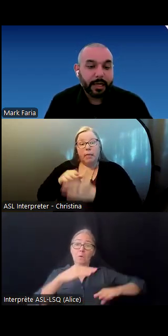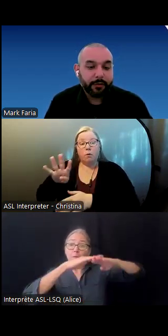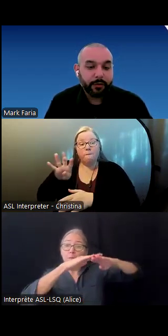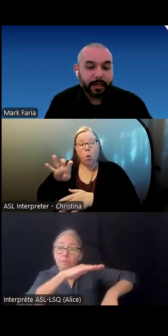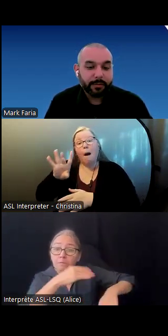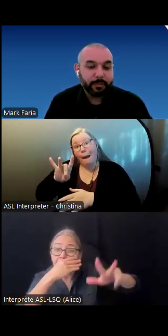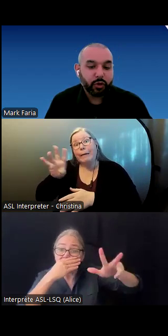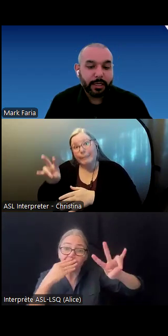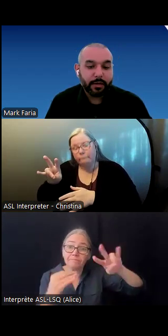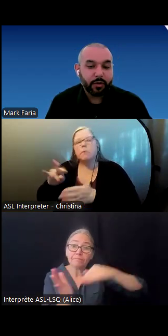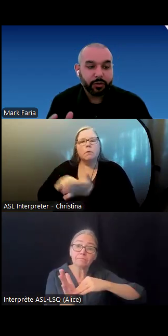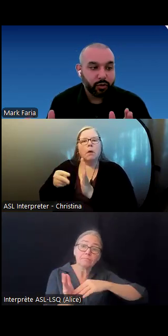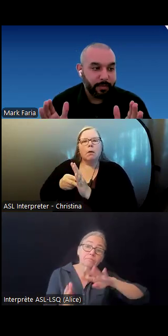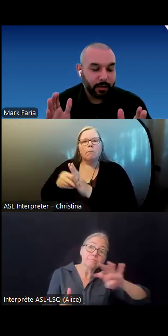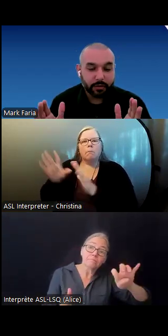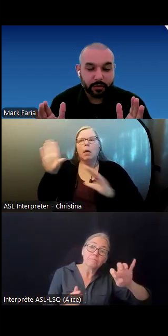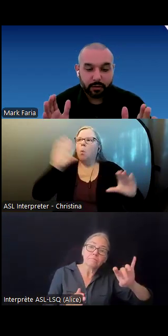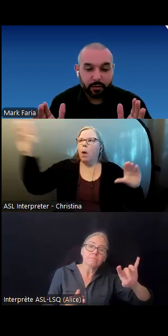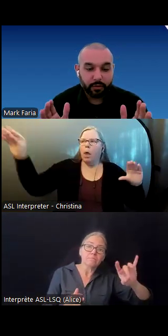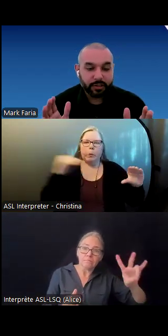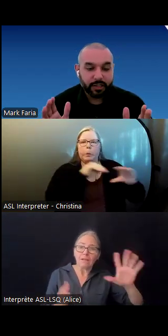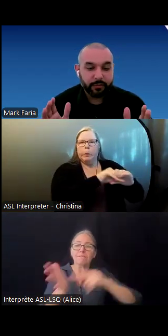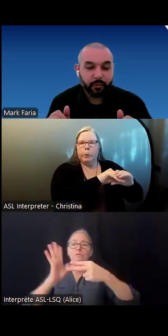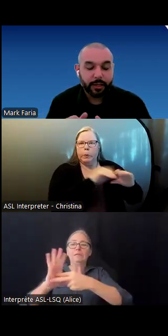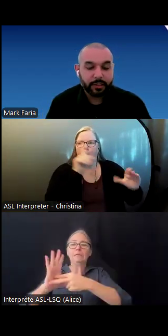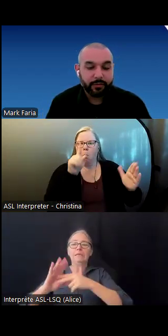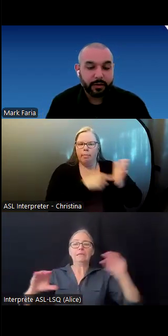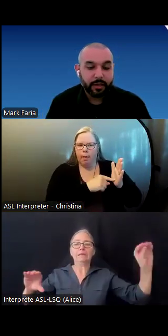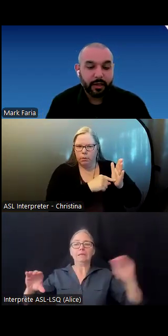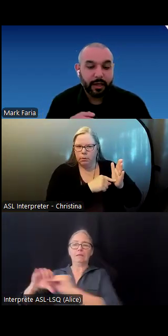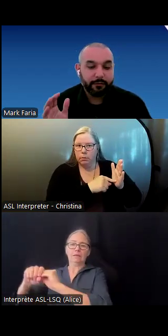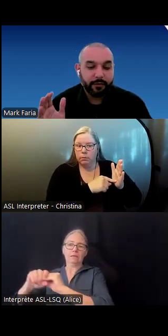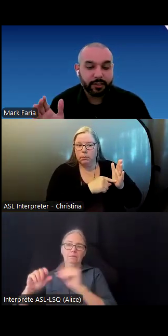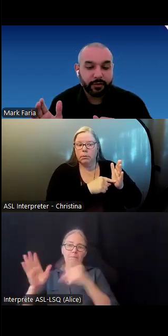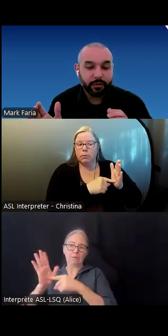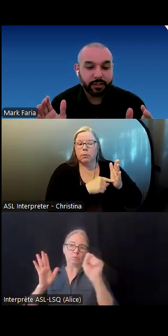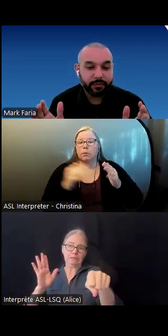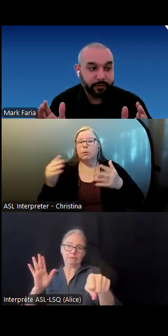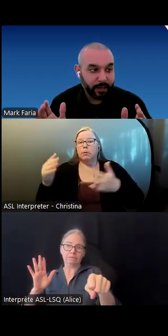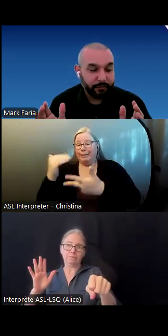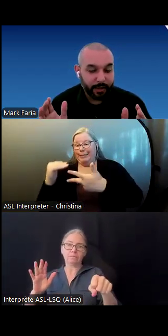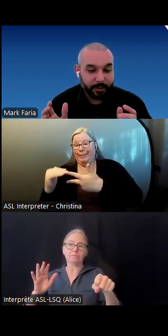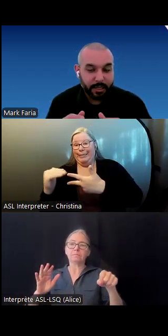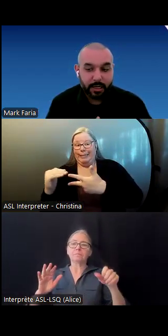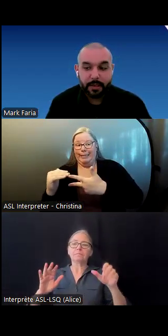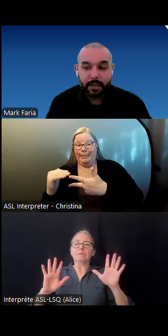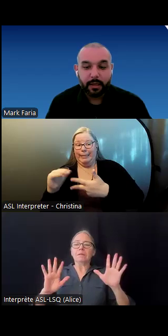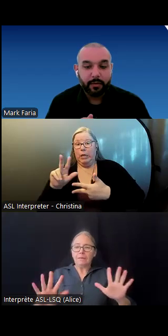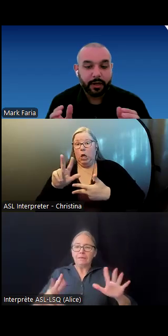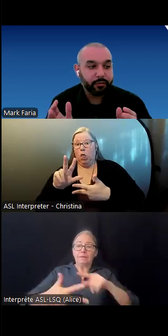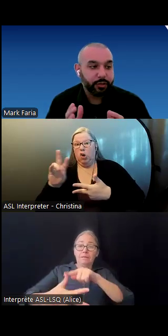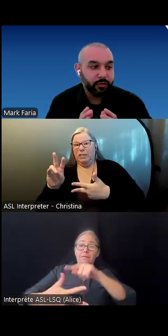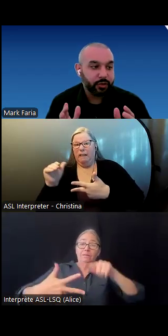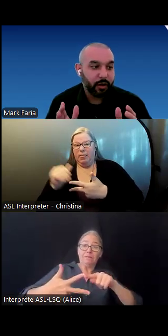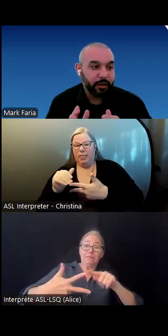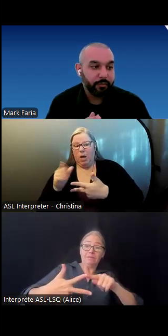And then again, if your income is between those two amounts, 37,487 and 57,375 family income, then